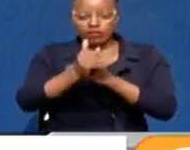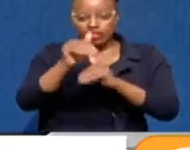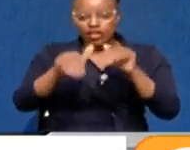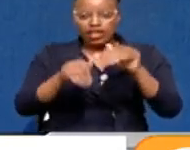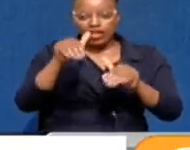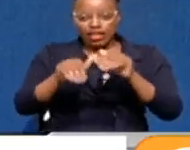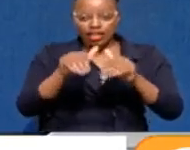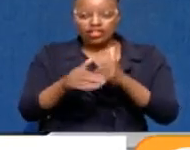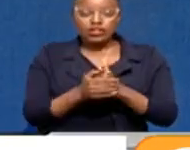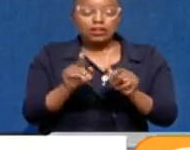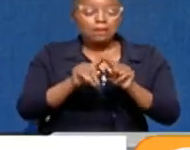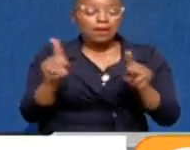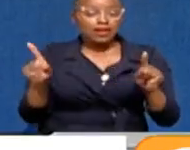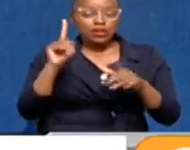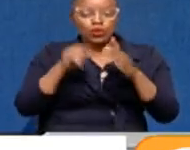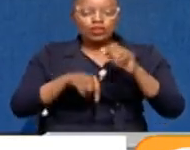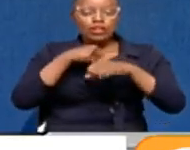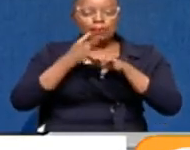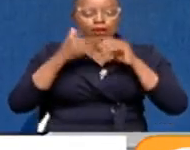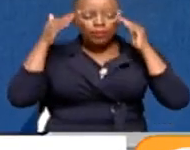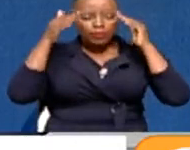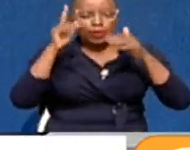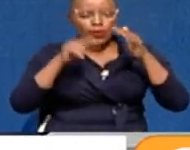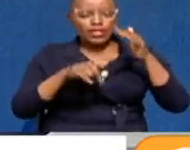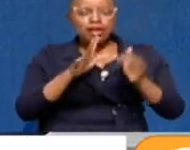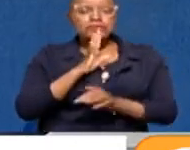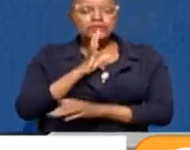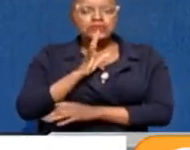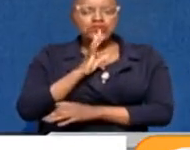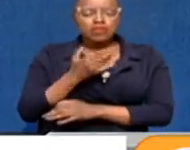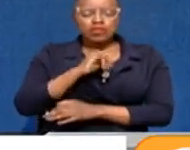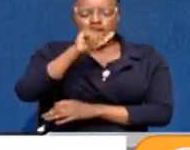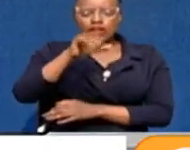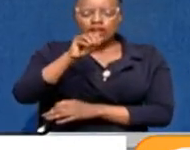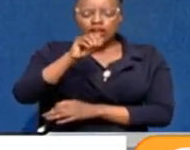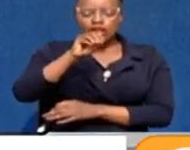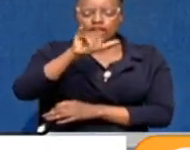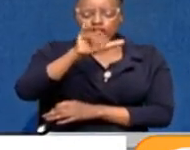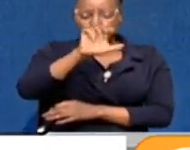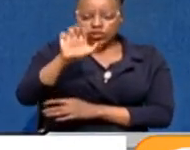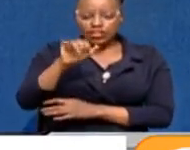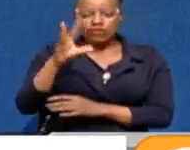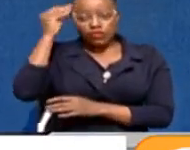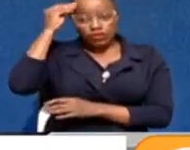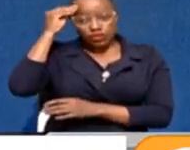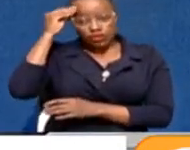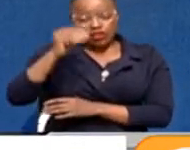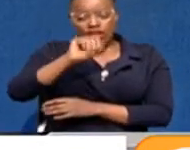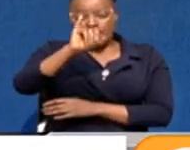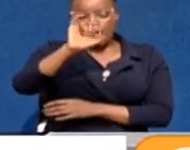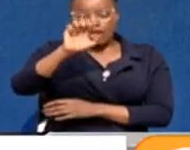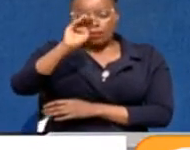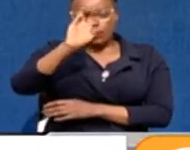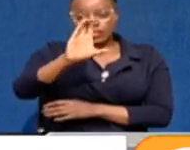general election. However, what caught my attention was a statement by Joyce Ekwam, an educator at the electoral body